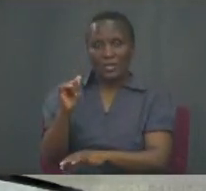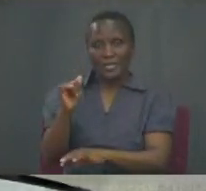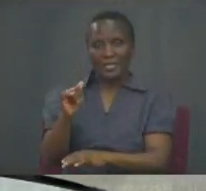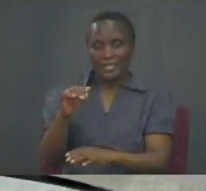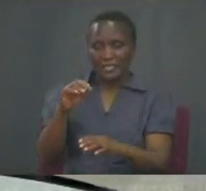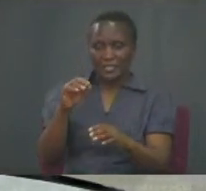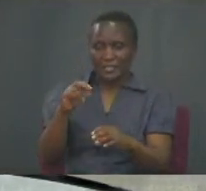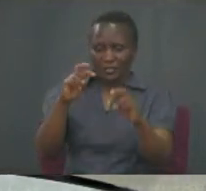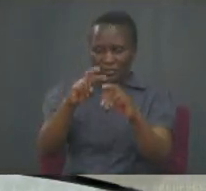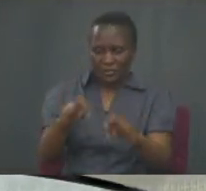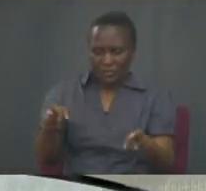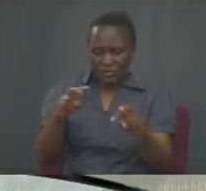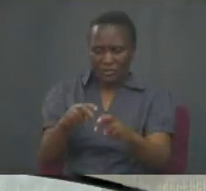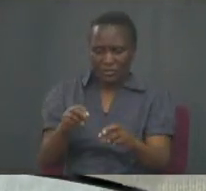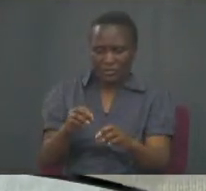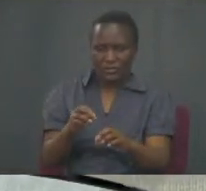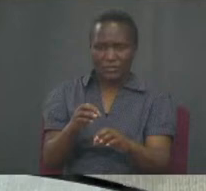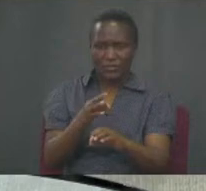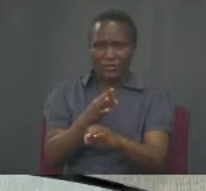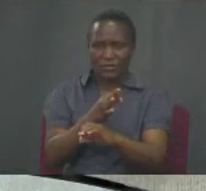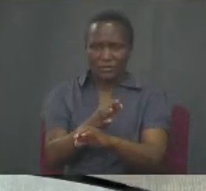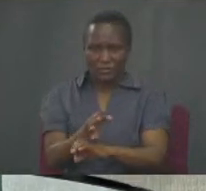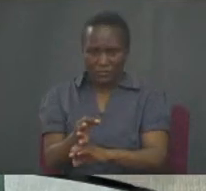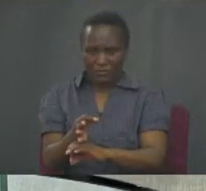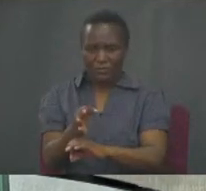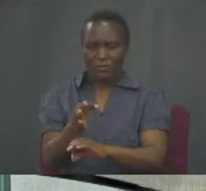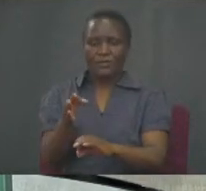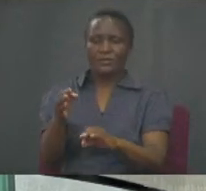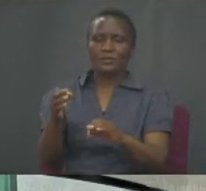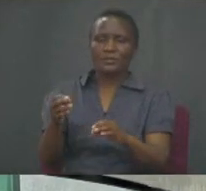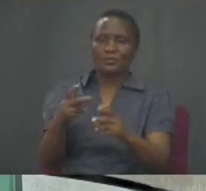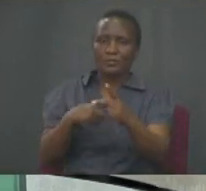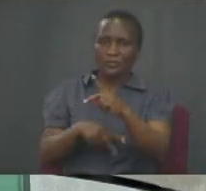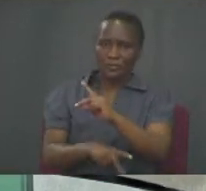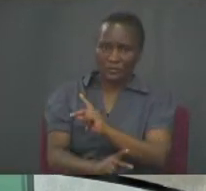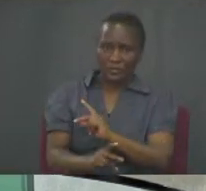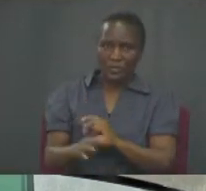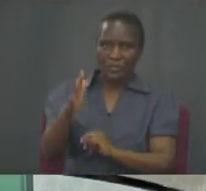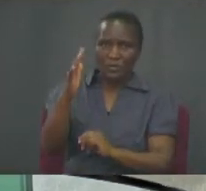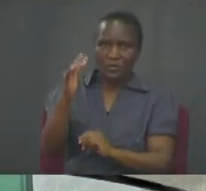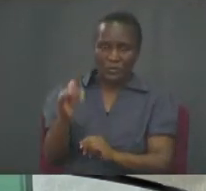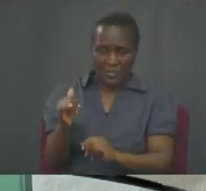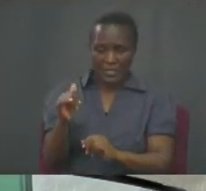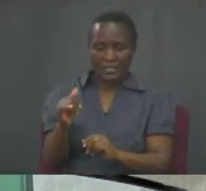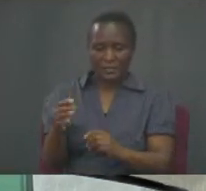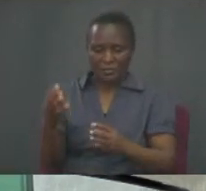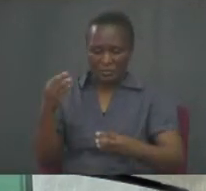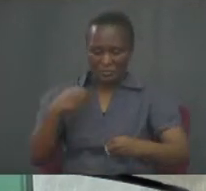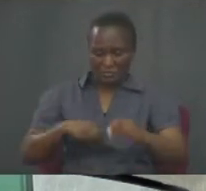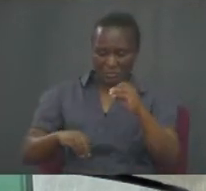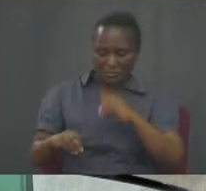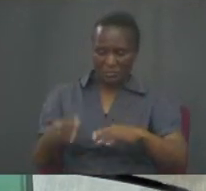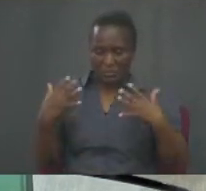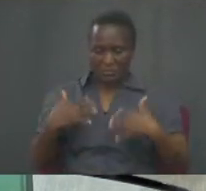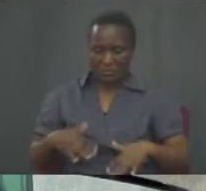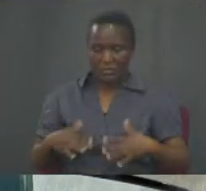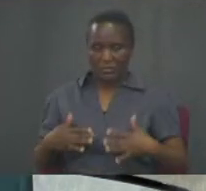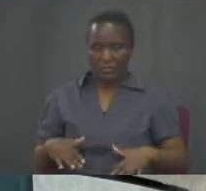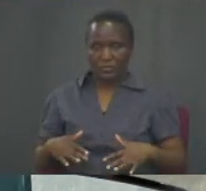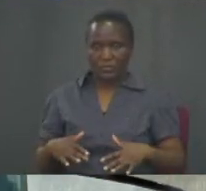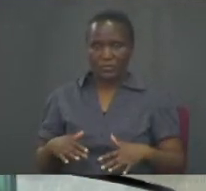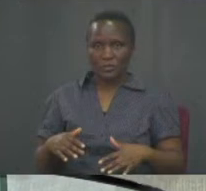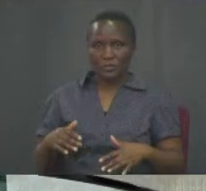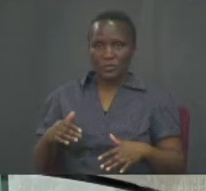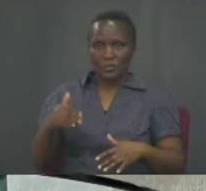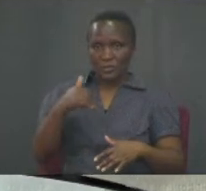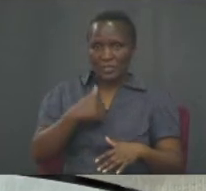prophets? Why look for traditional healers? Why are you going about bribing people to get a job when you have a God who